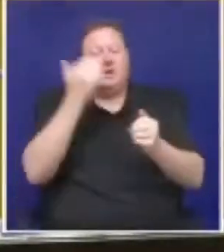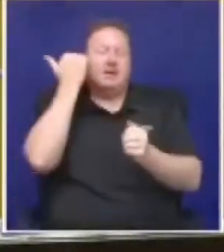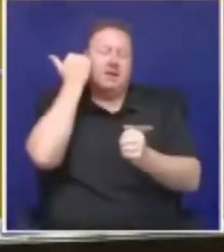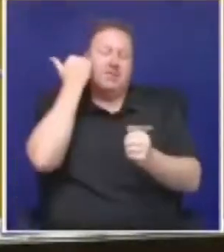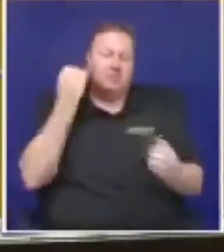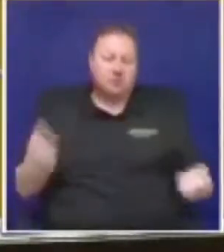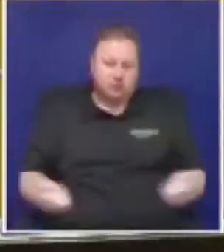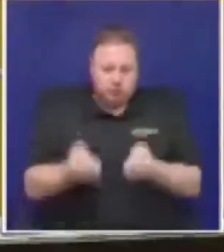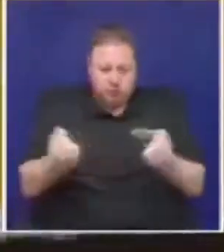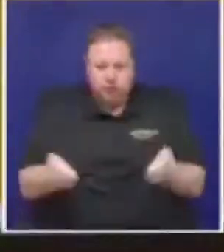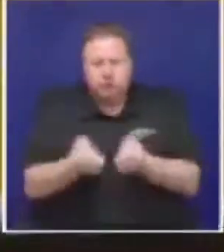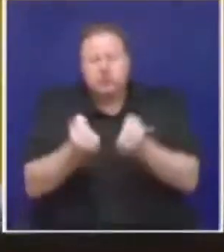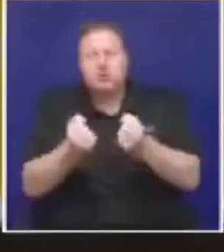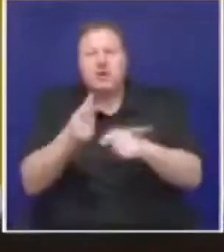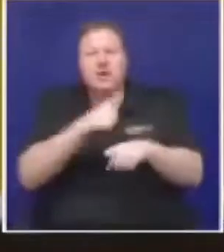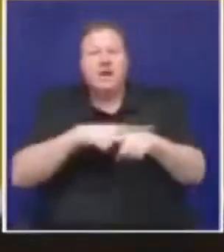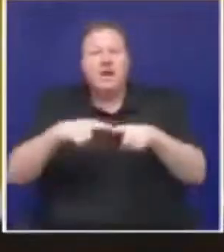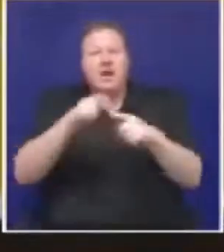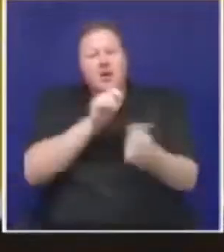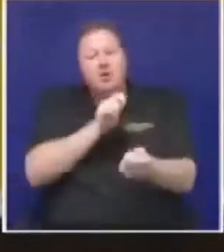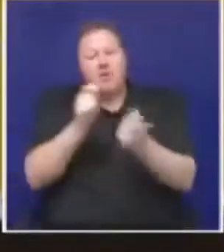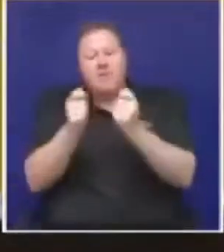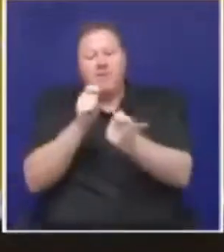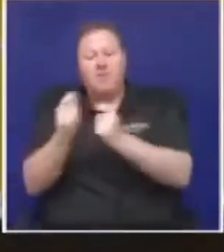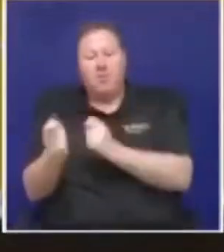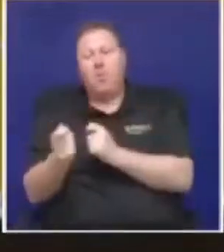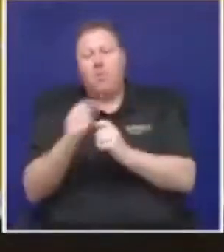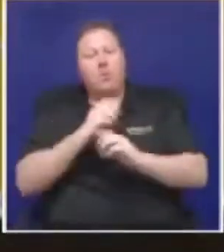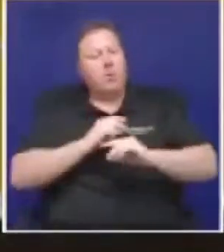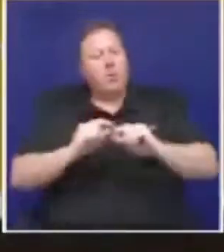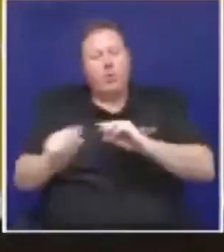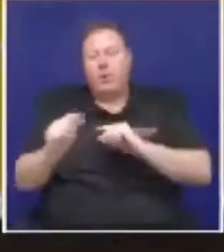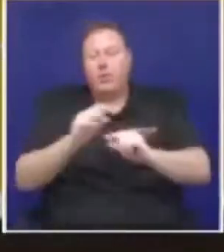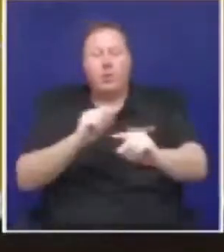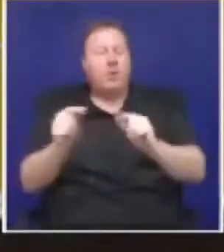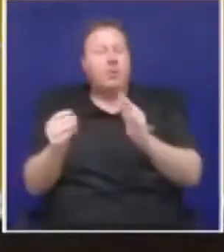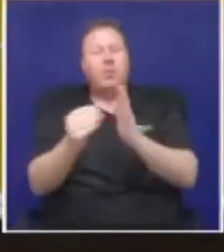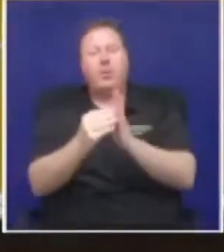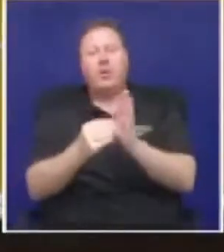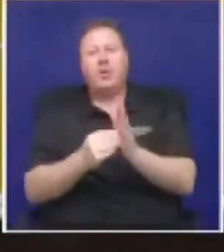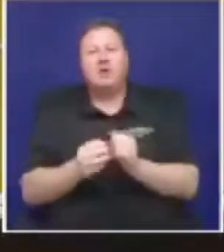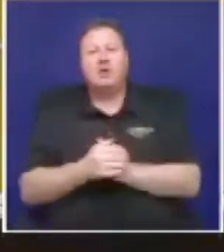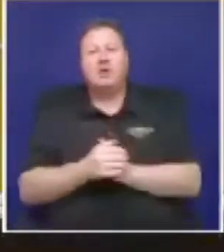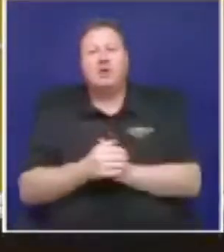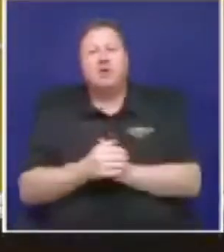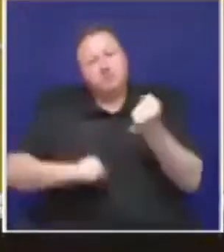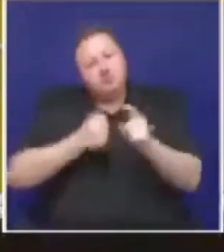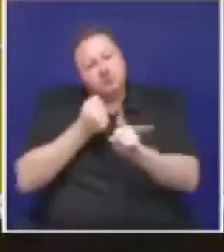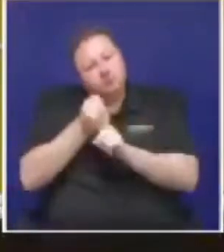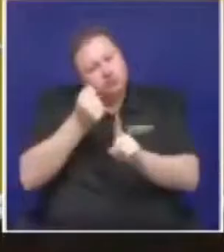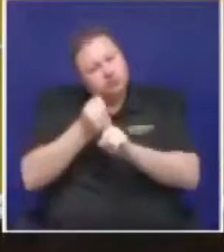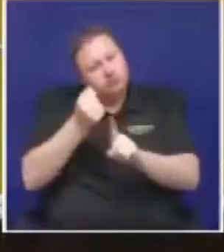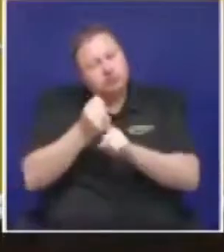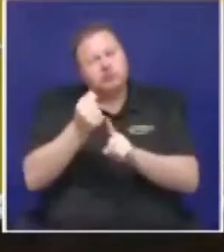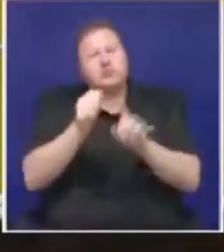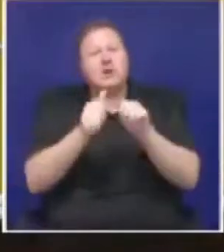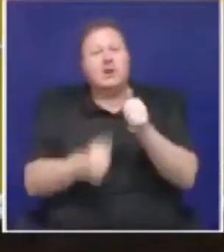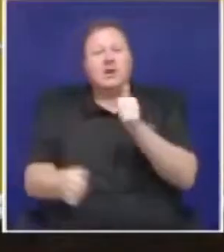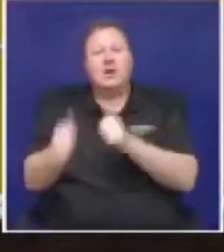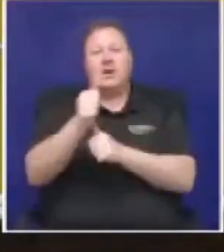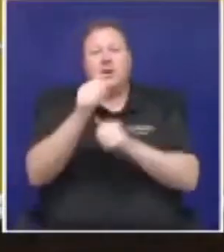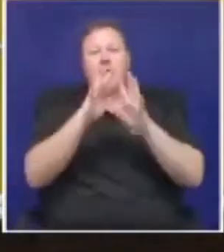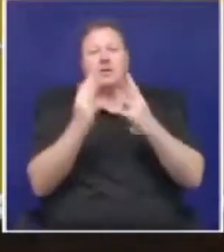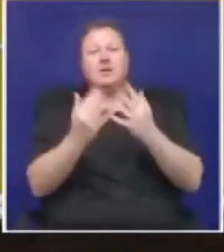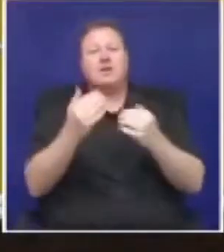to fast-track land reform, he intends to advocate in Cabinet for the approval of amending legislation to